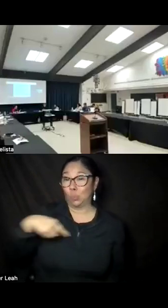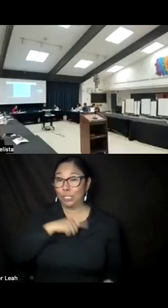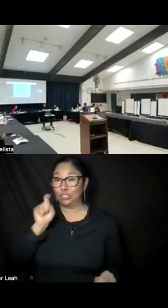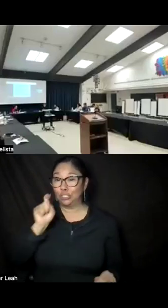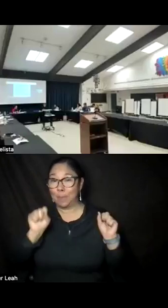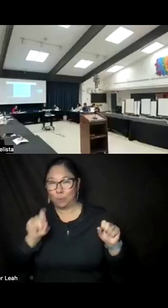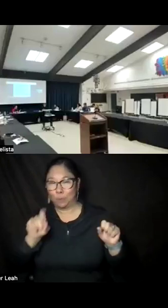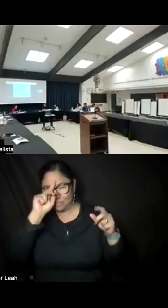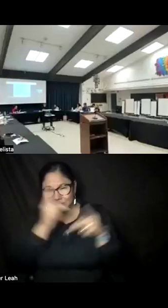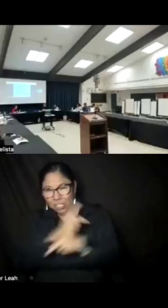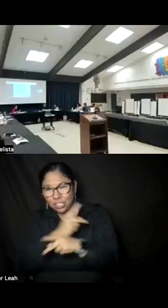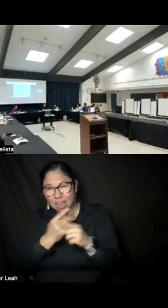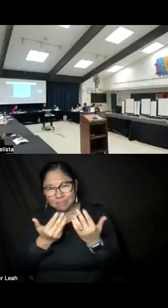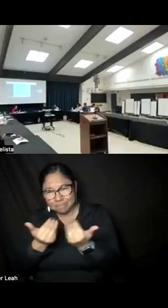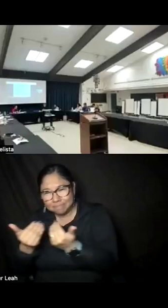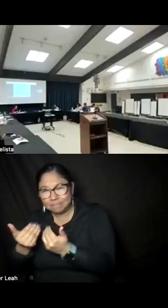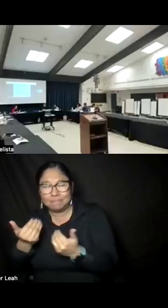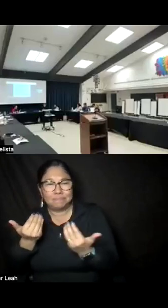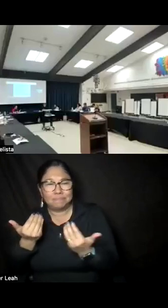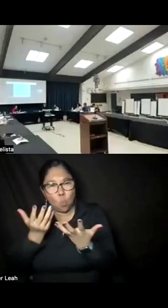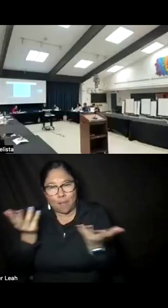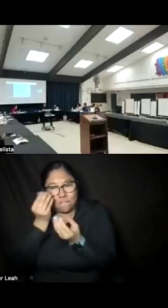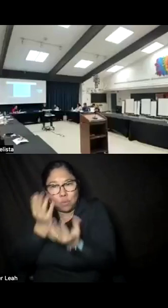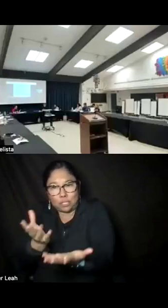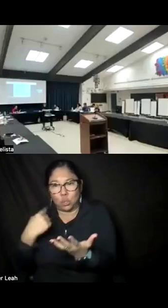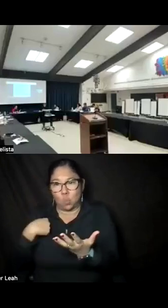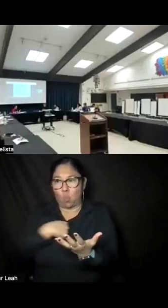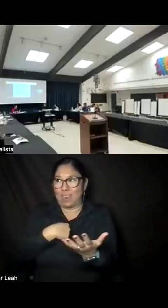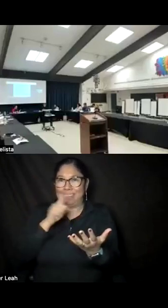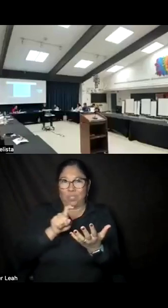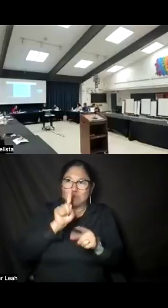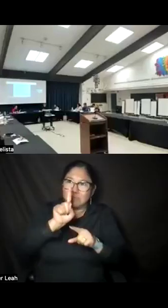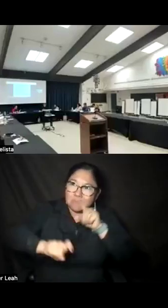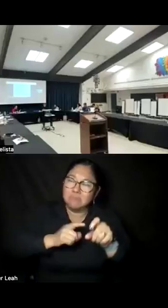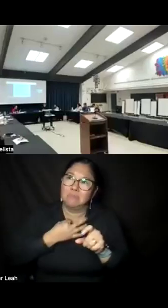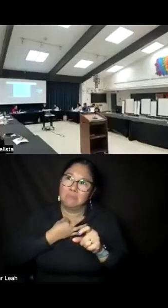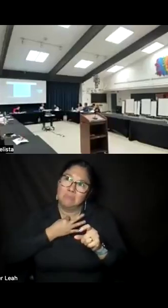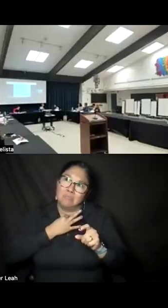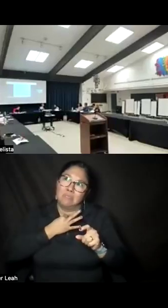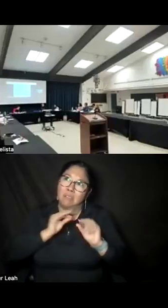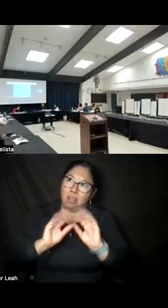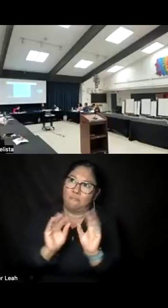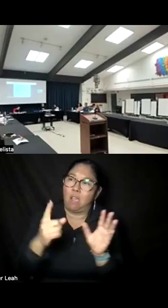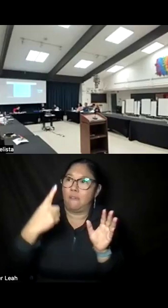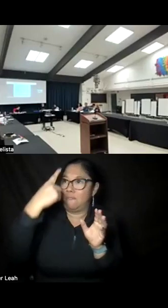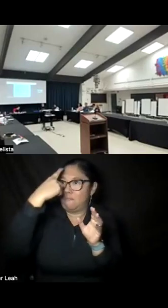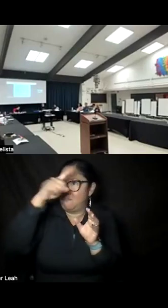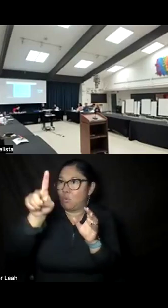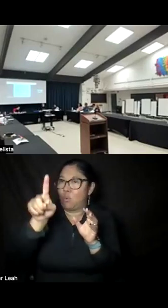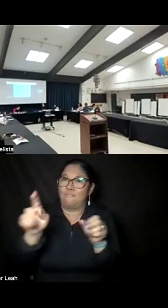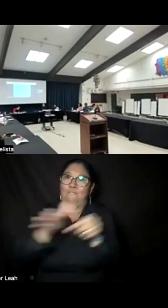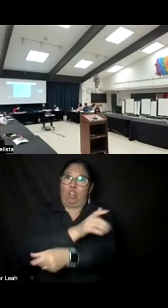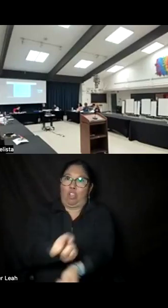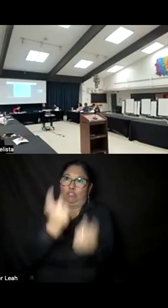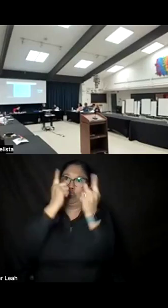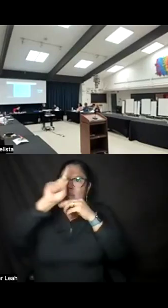figure out what additional information and follow-up we have in order to get, the full understanding from the